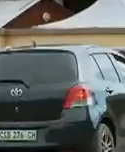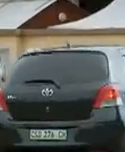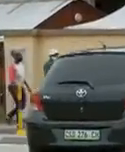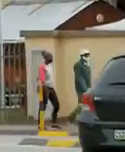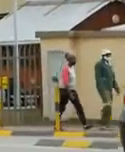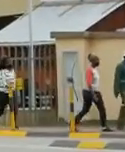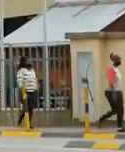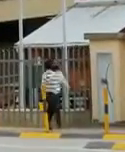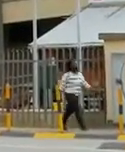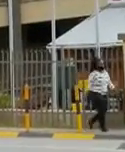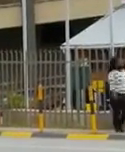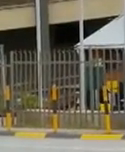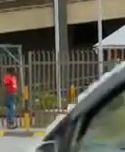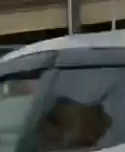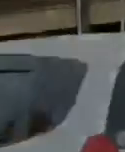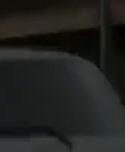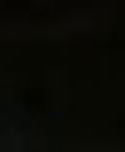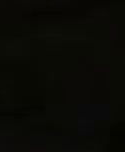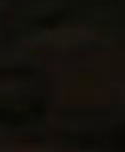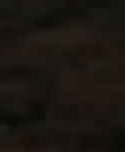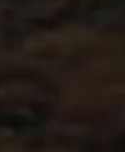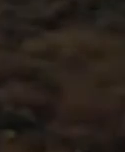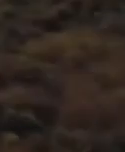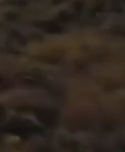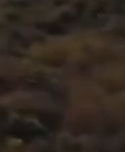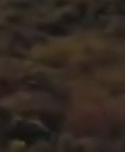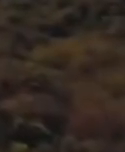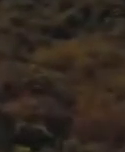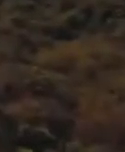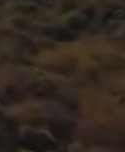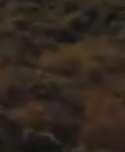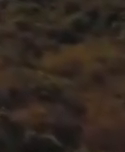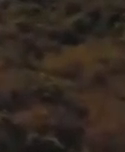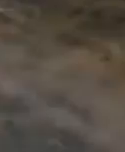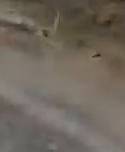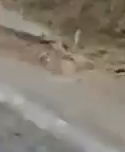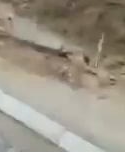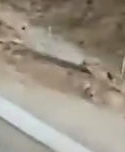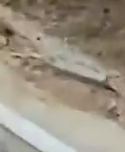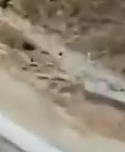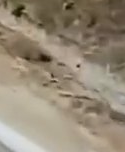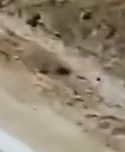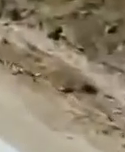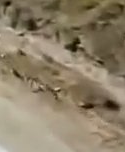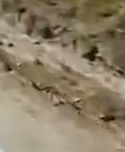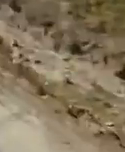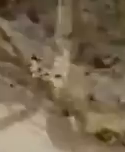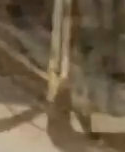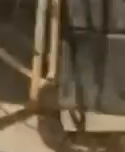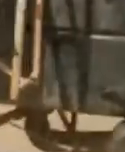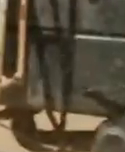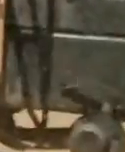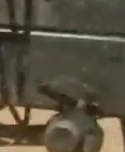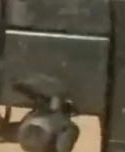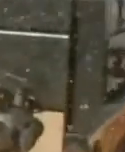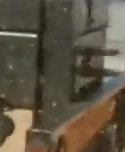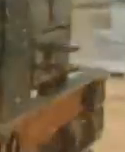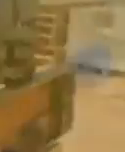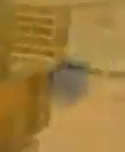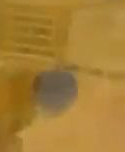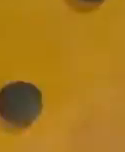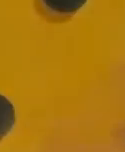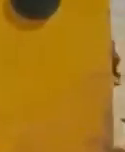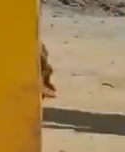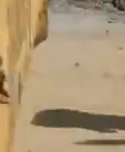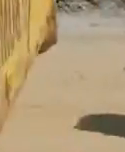holistic and inclusive approach has manifested in the creation of ecosystems which empower contractors by outsourcing